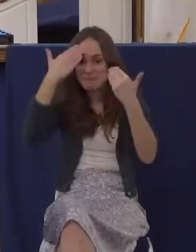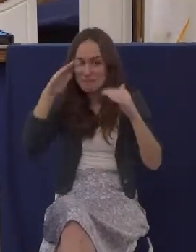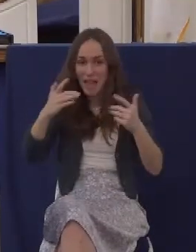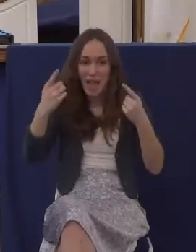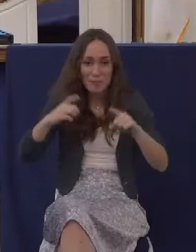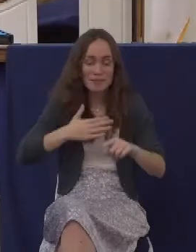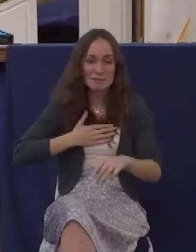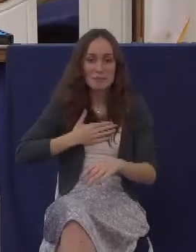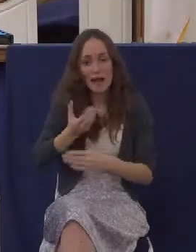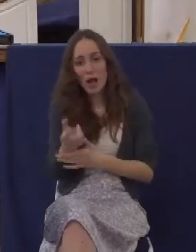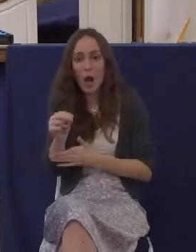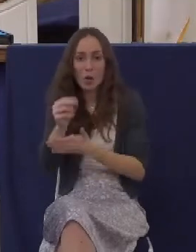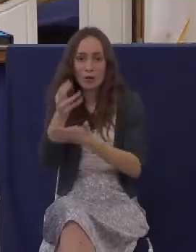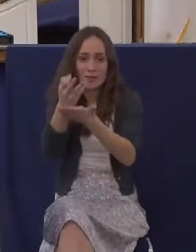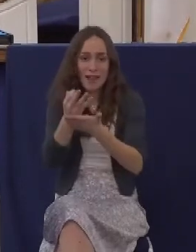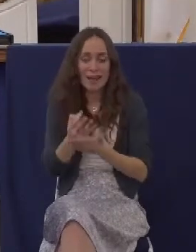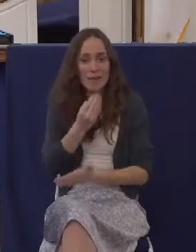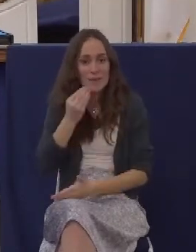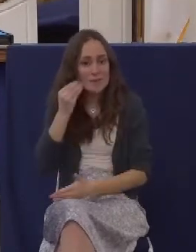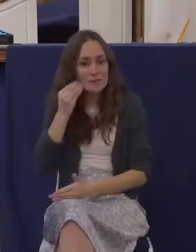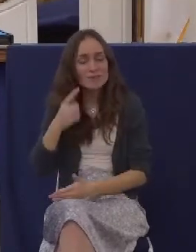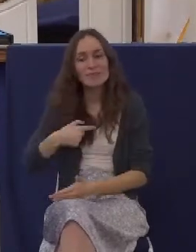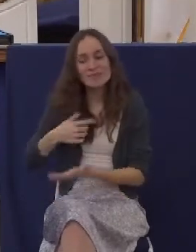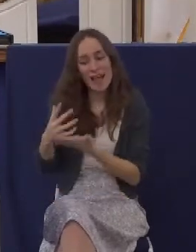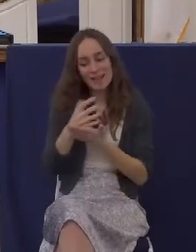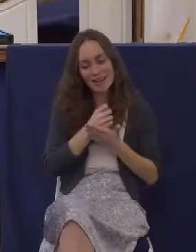I know I get $25 a week allowance if I'm good.